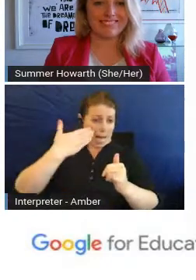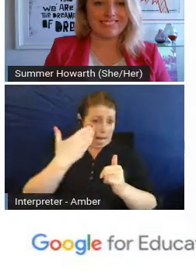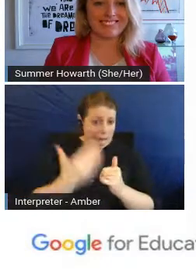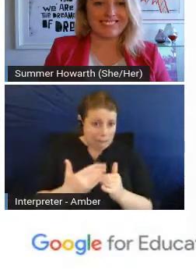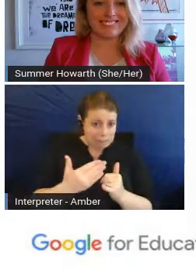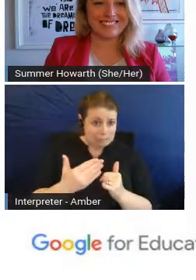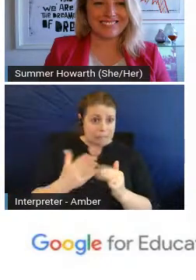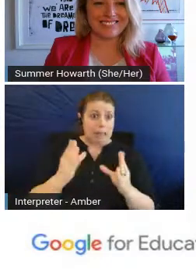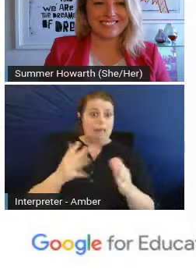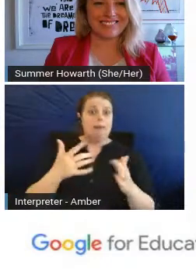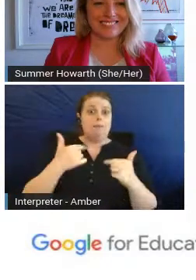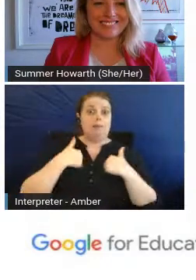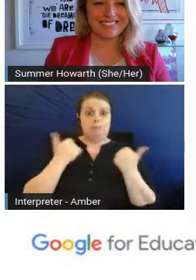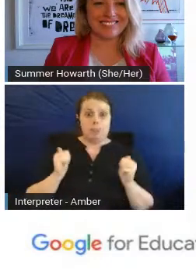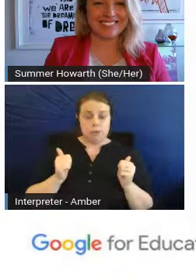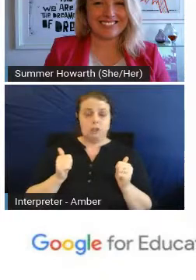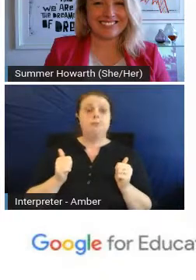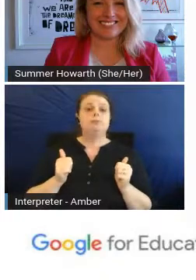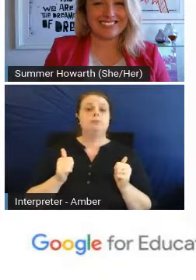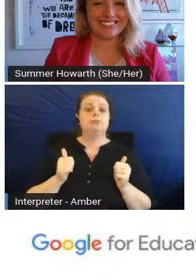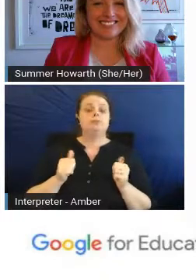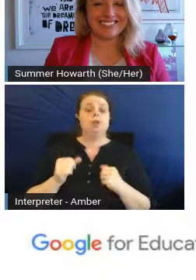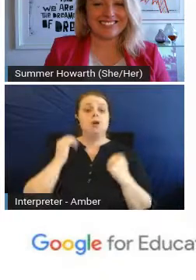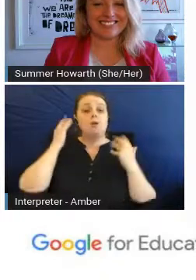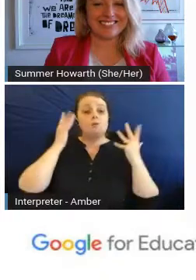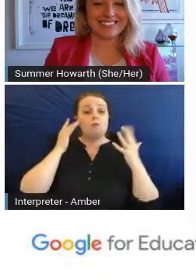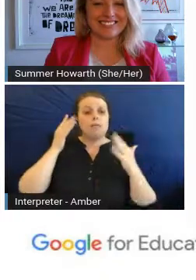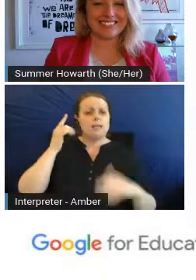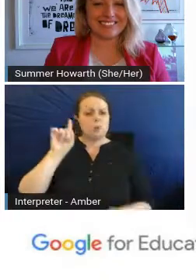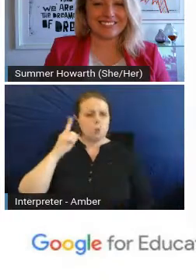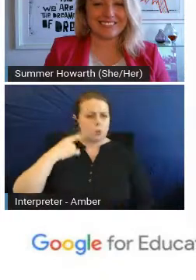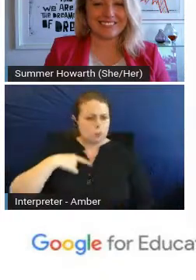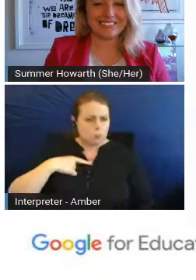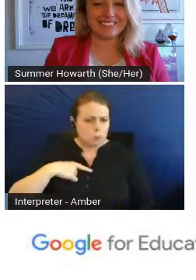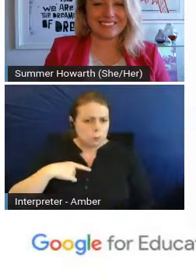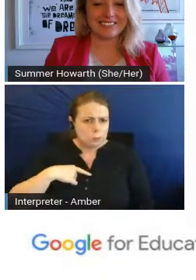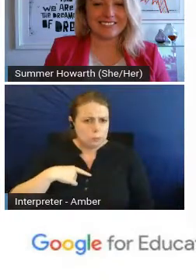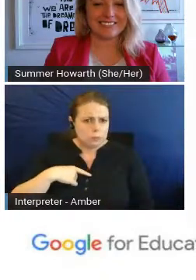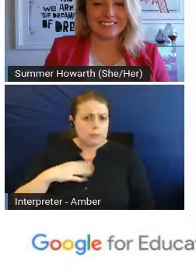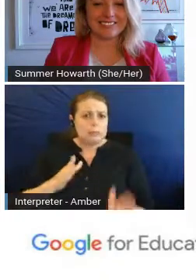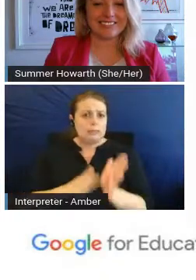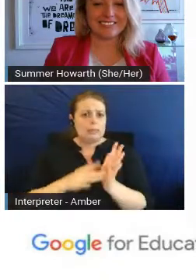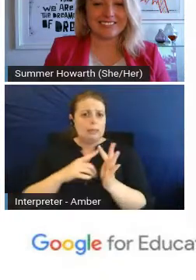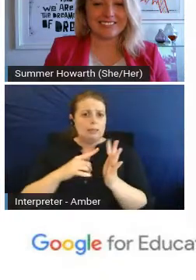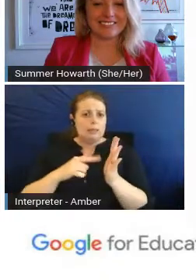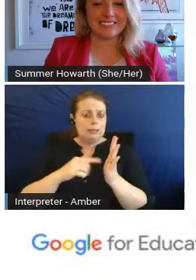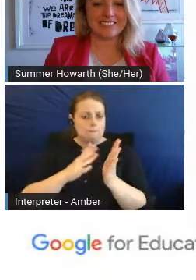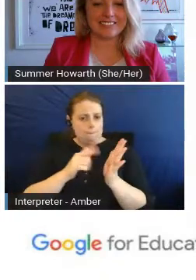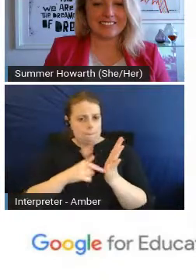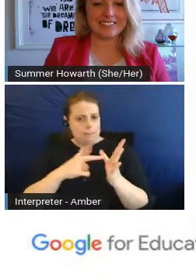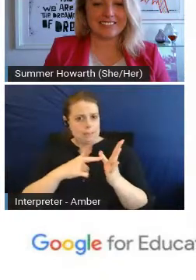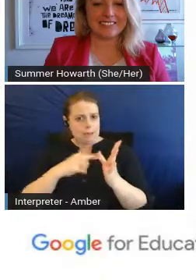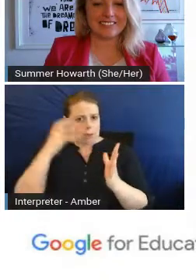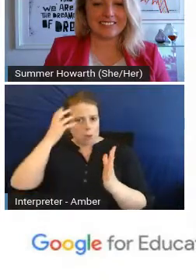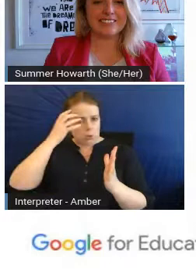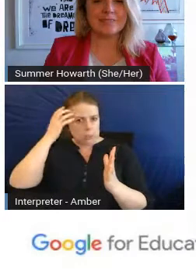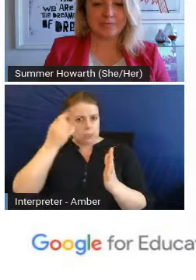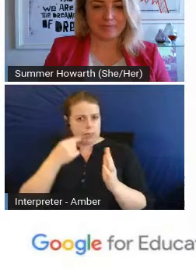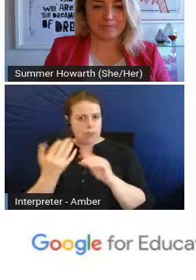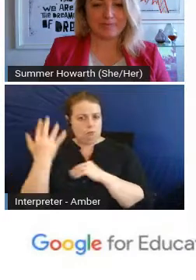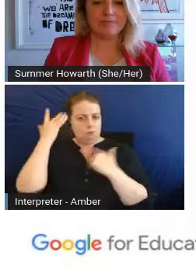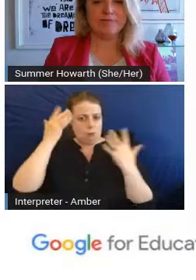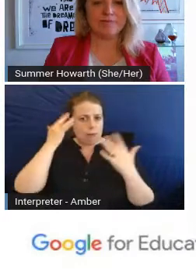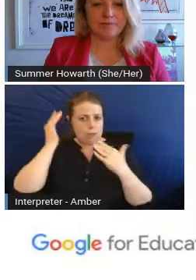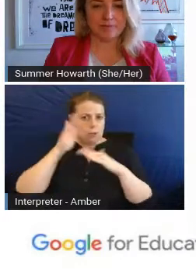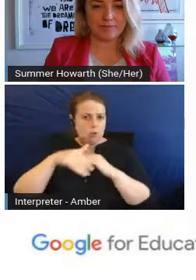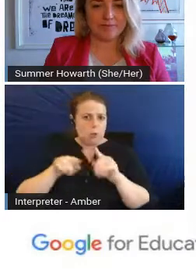finished. The purpose of reflect, because metacognition and reflection on the learning process are key. So